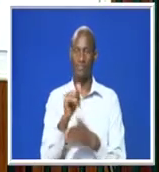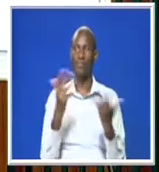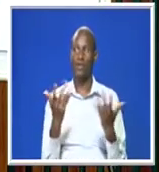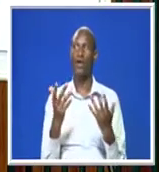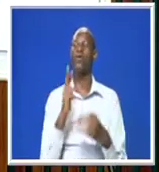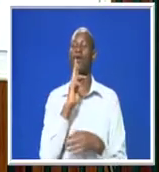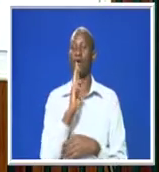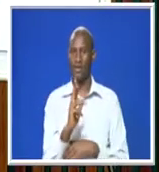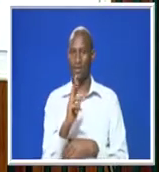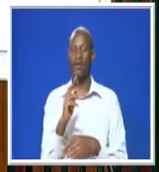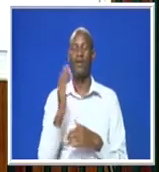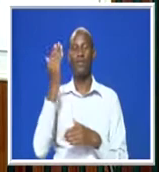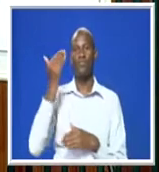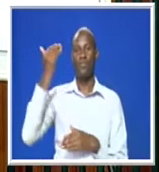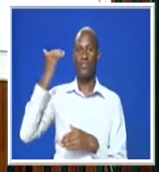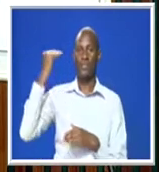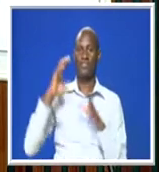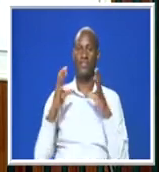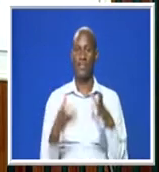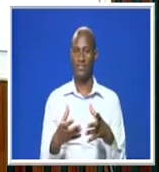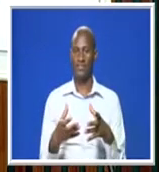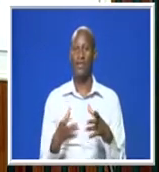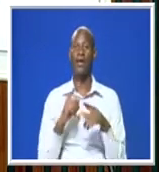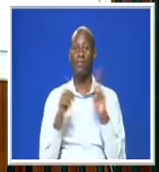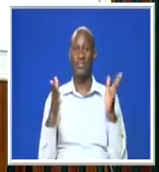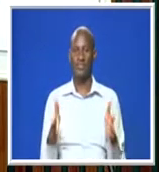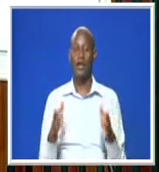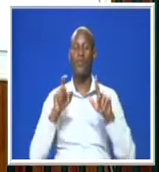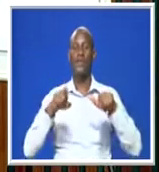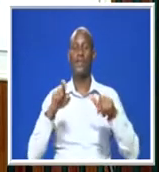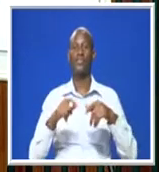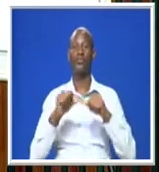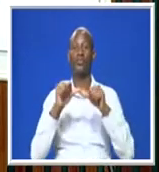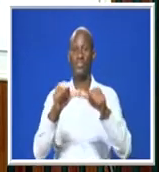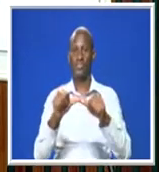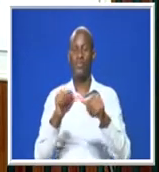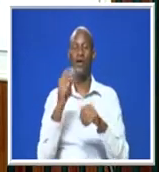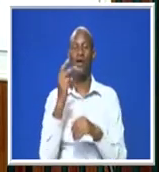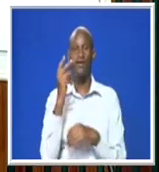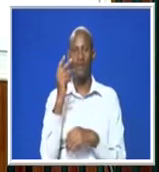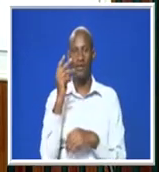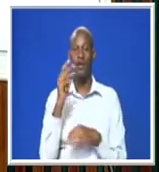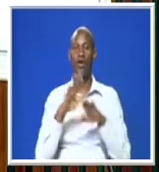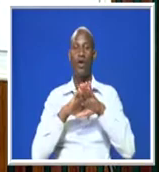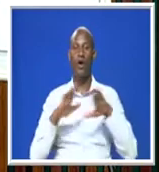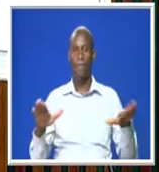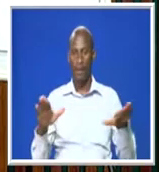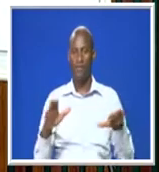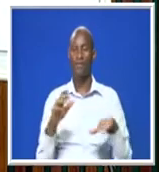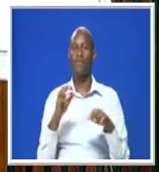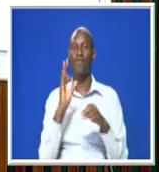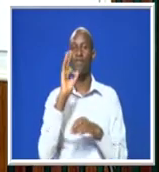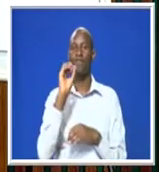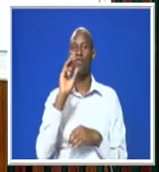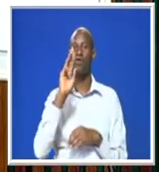we were in our previous class. But now we need to move ahead and look at compound formula.